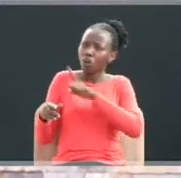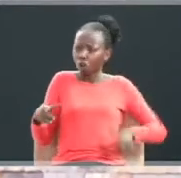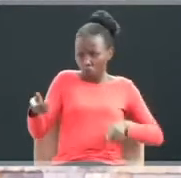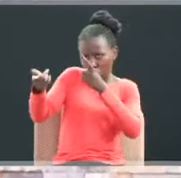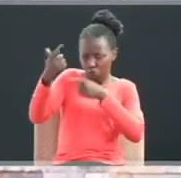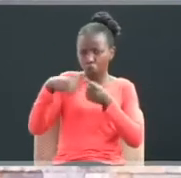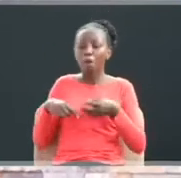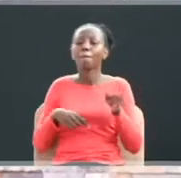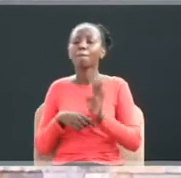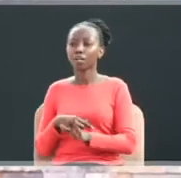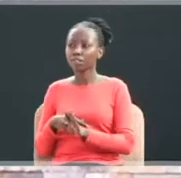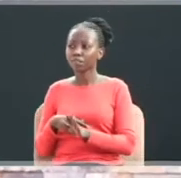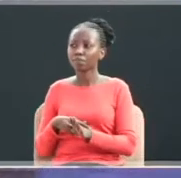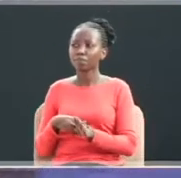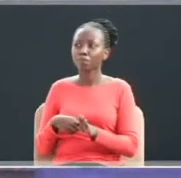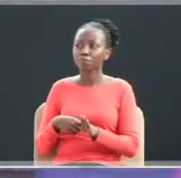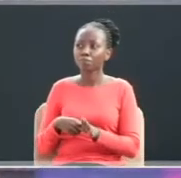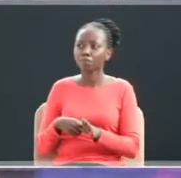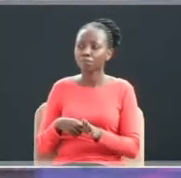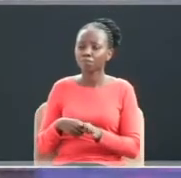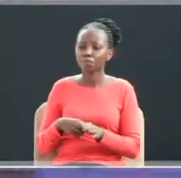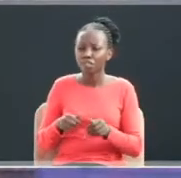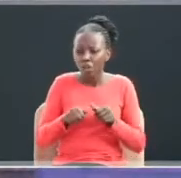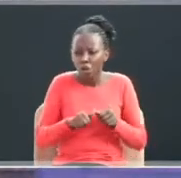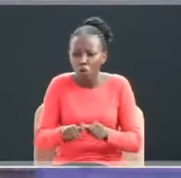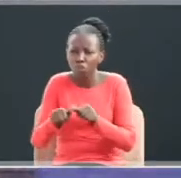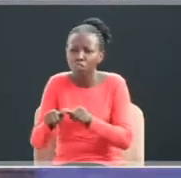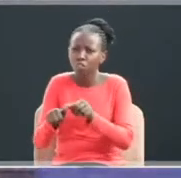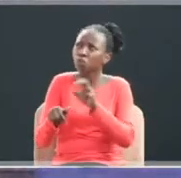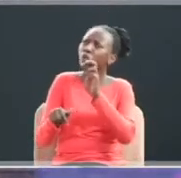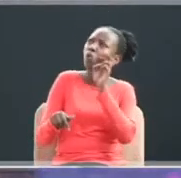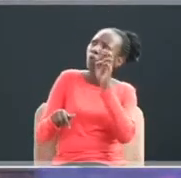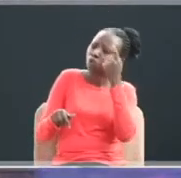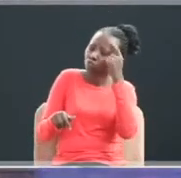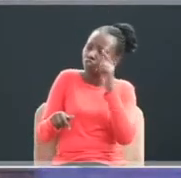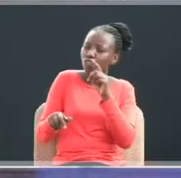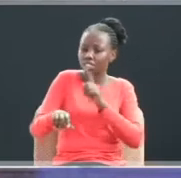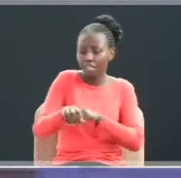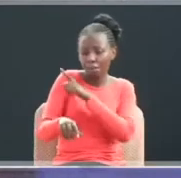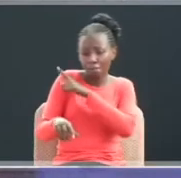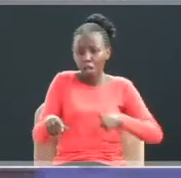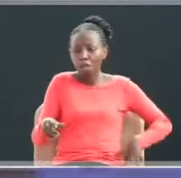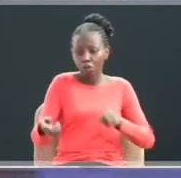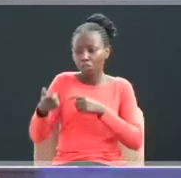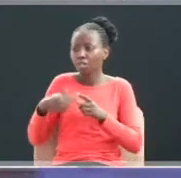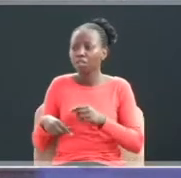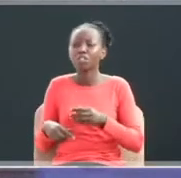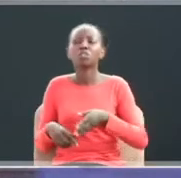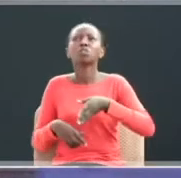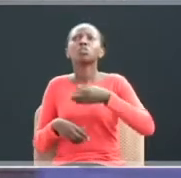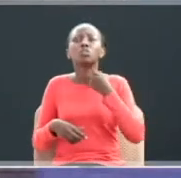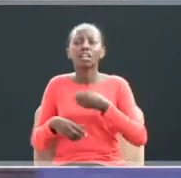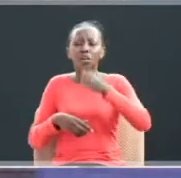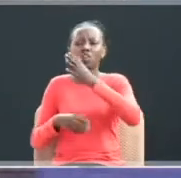7. The Lord return, continue watch for the Lord's return. You see, as you go to sleep, you tell God, thank you, you did not